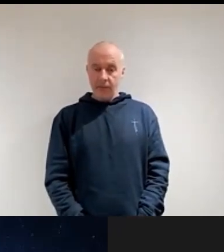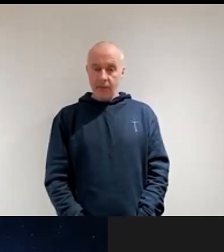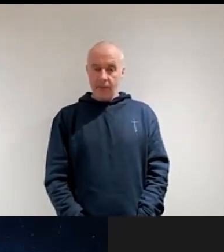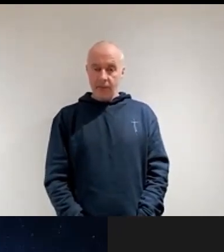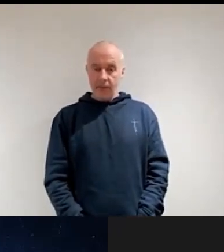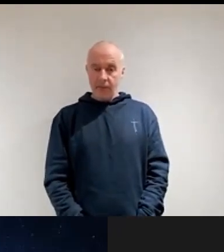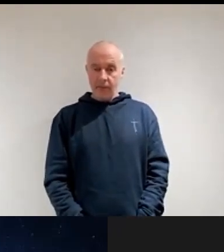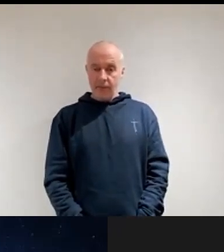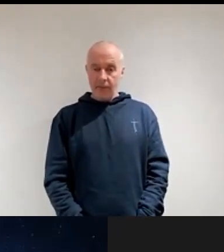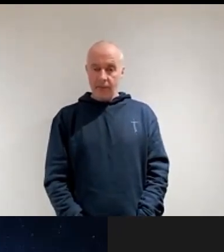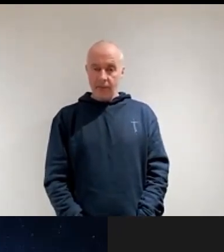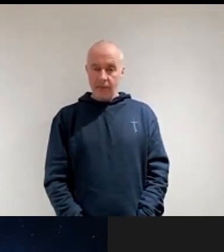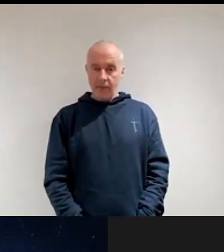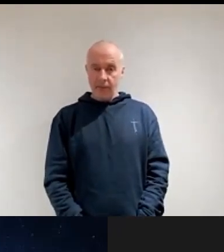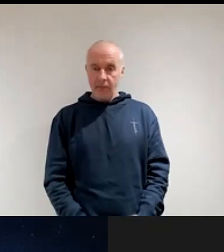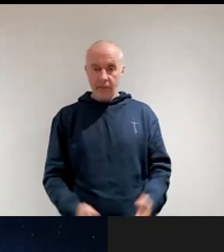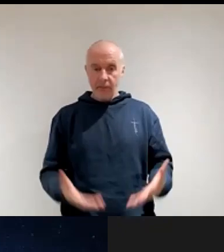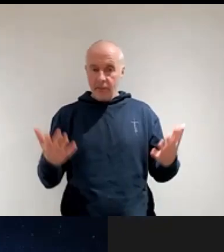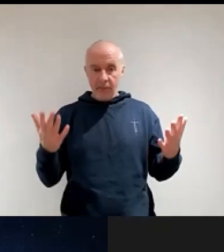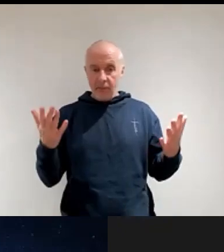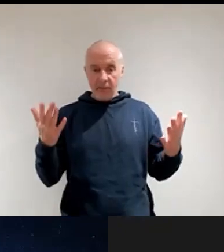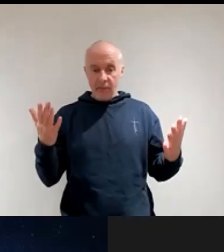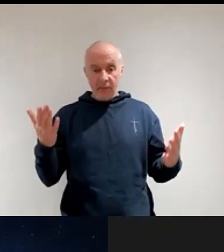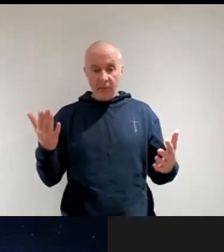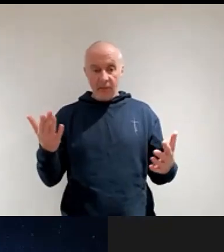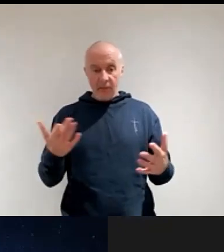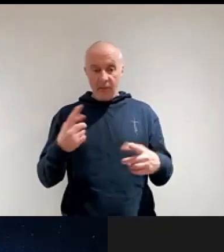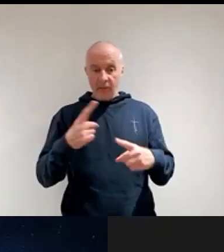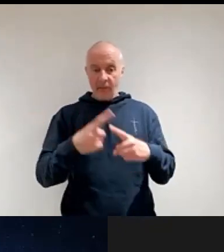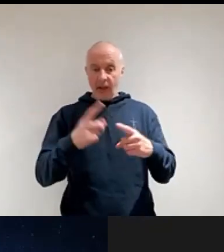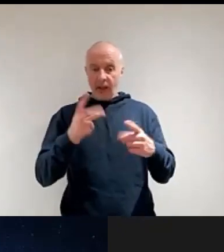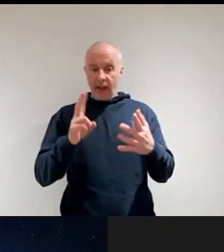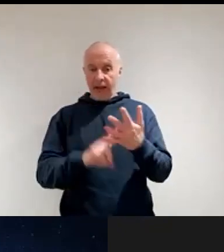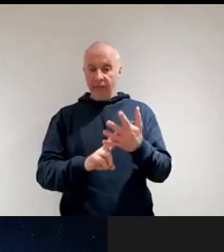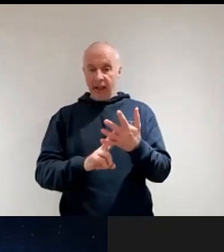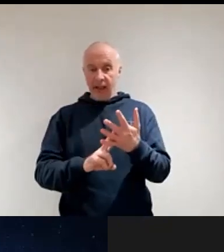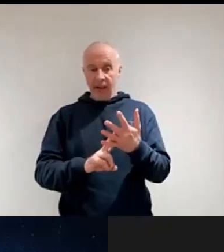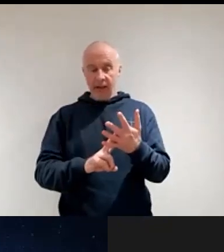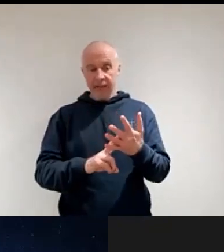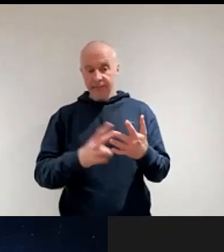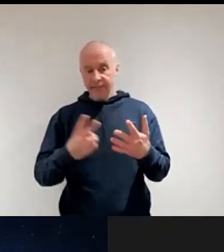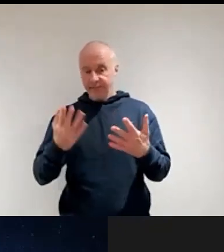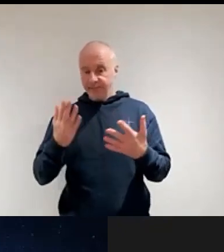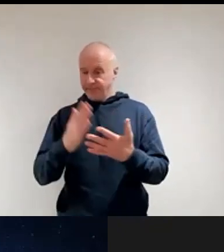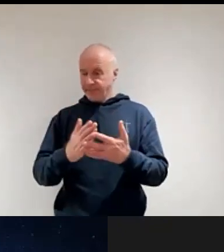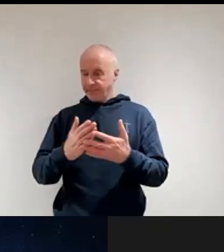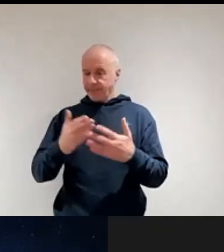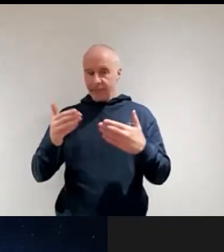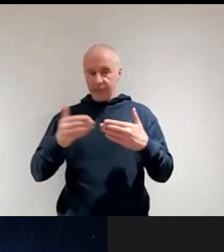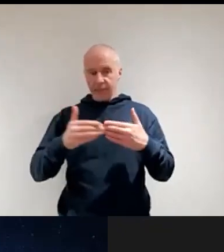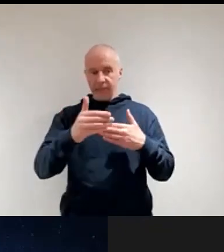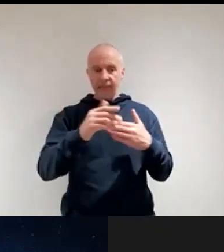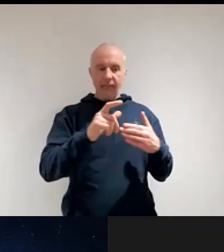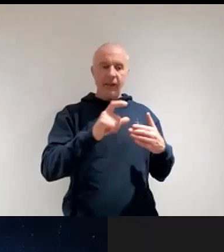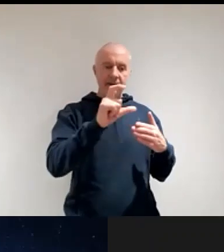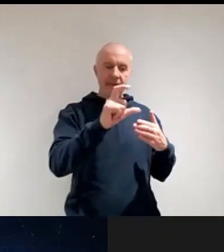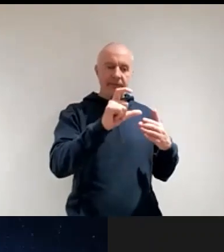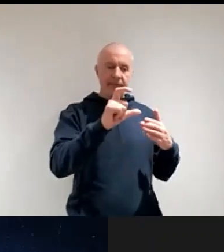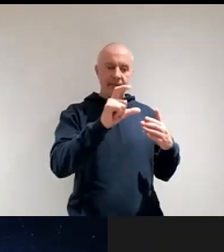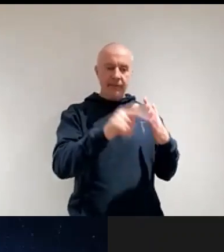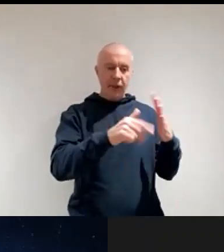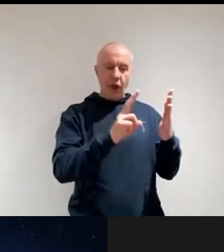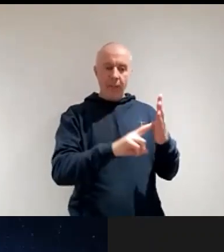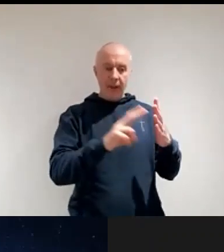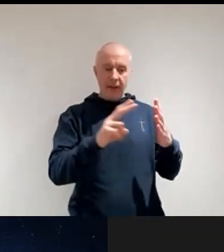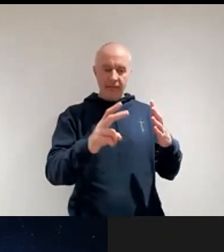of do EVs not just pass the carbon emission problem further down the supply chain, which you've kind of alluded to there, which is great. But